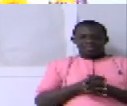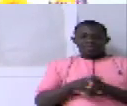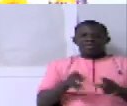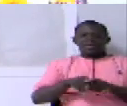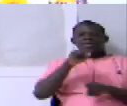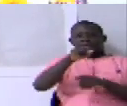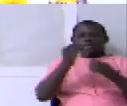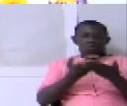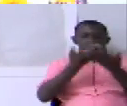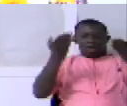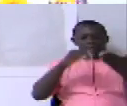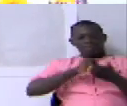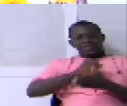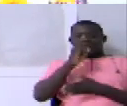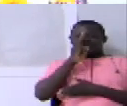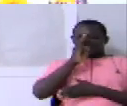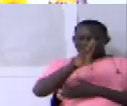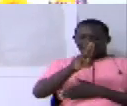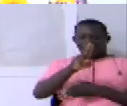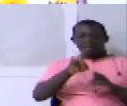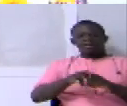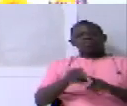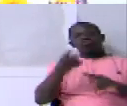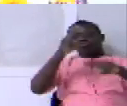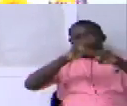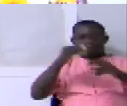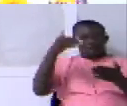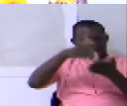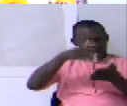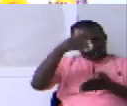is why I sacrificed to come here